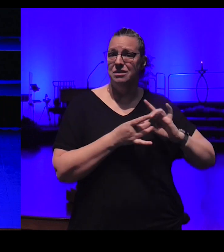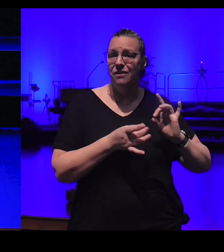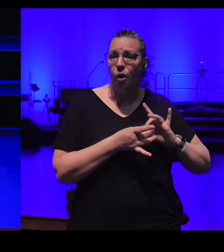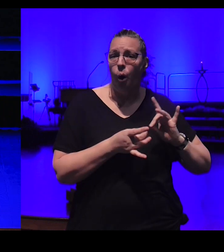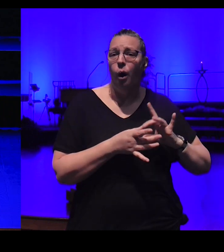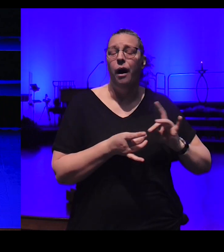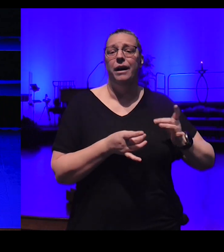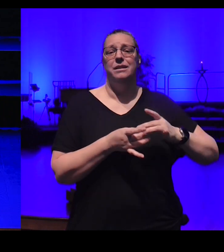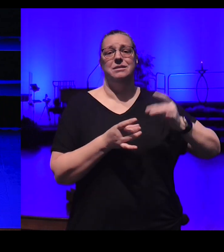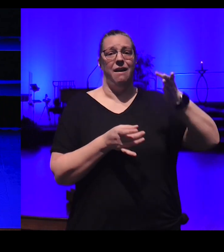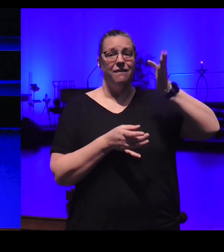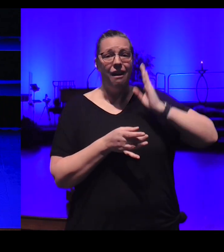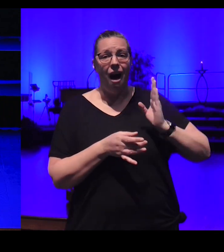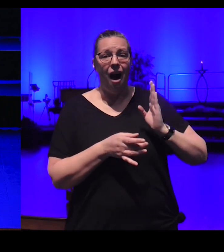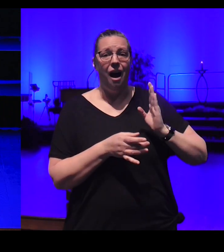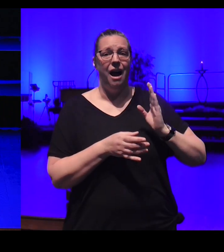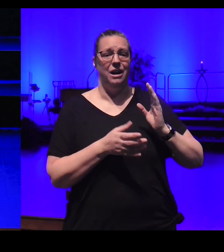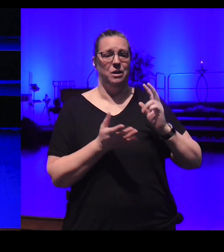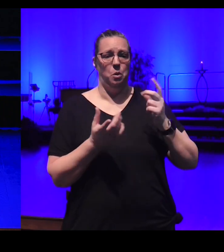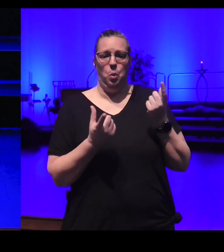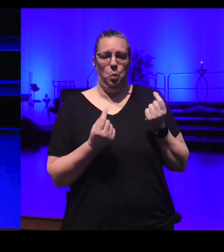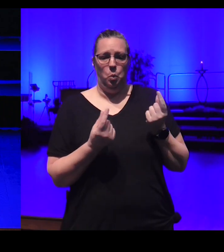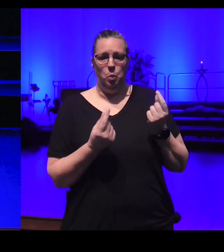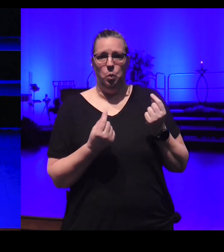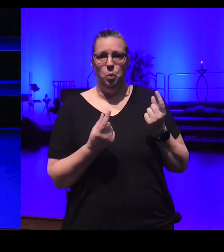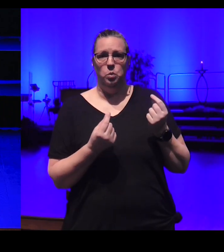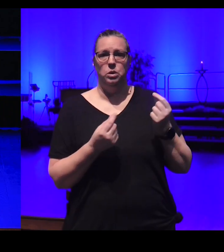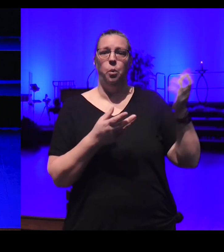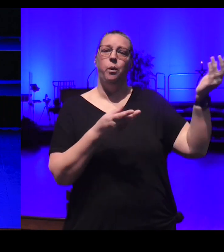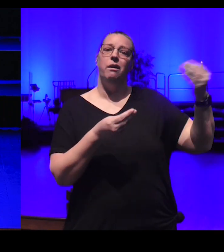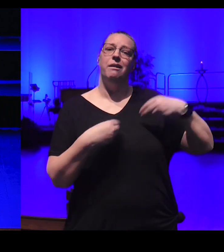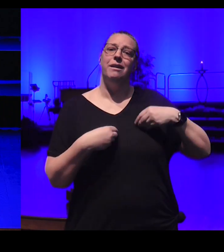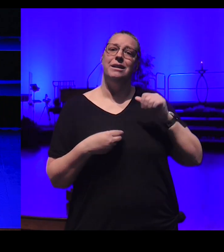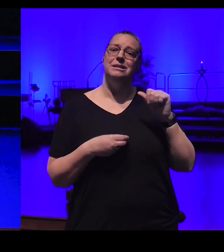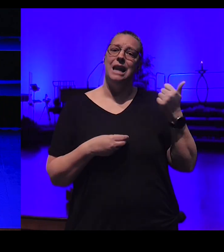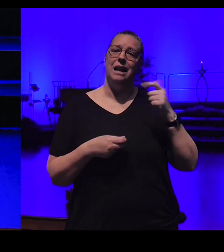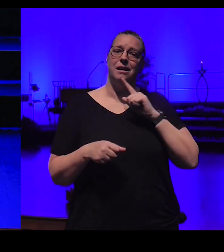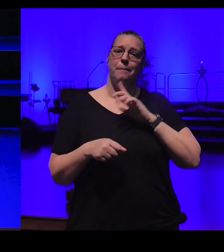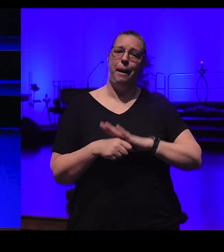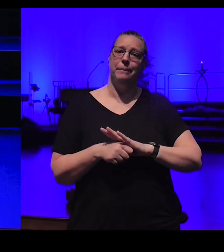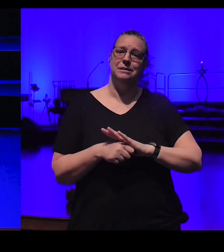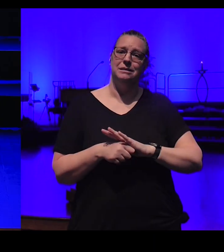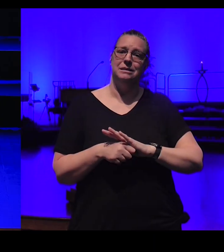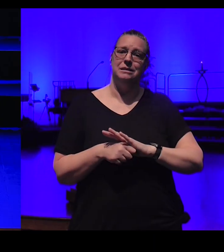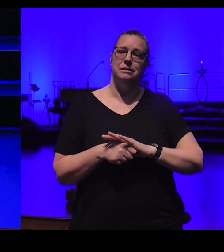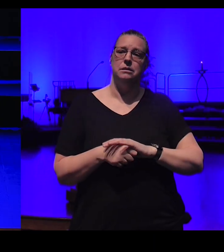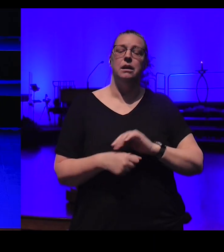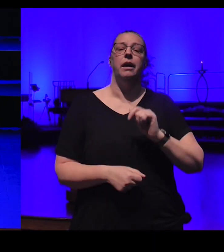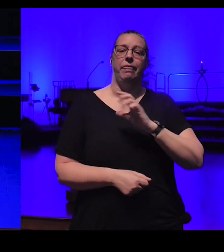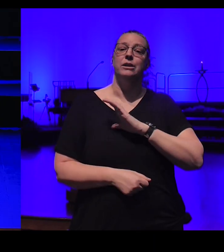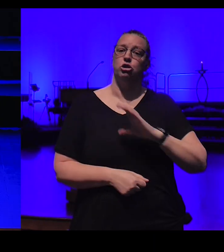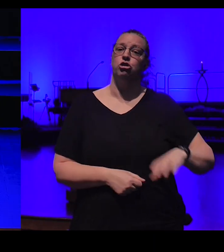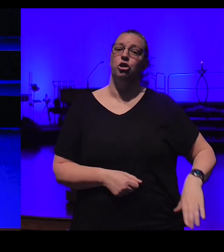and receives guidance as to his purpose, receives the 10 Commandments. And in the Christian